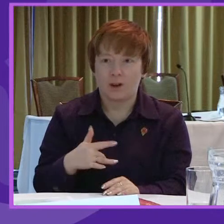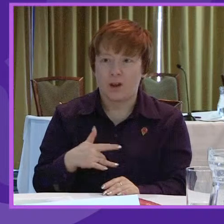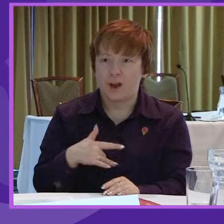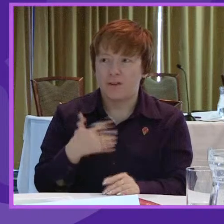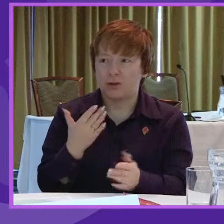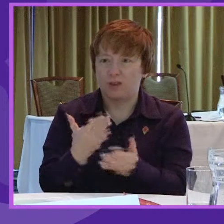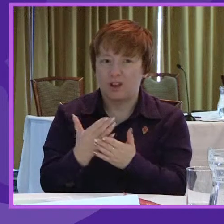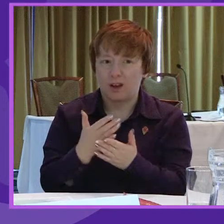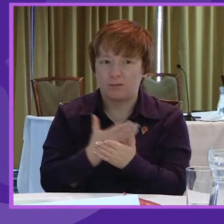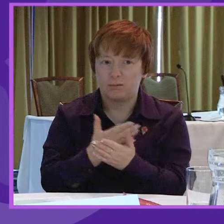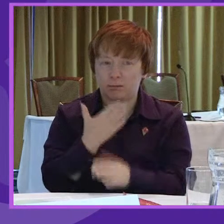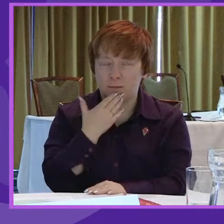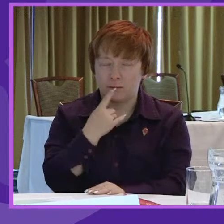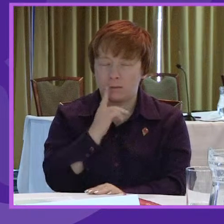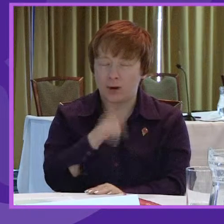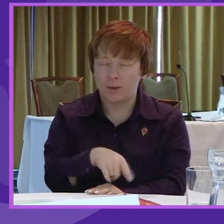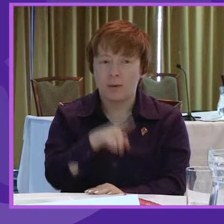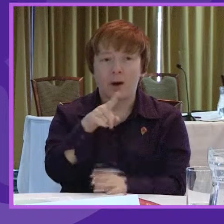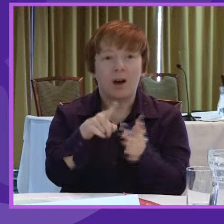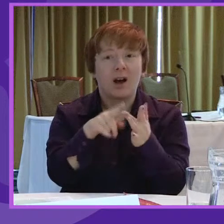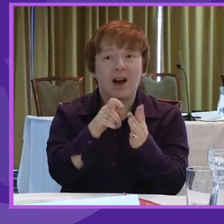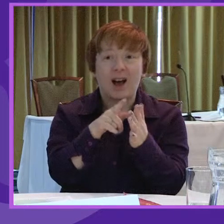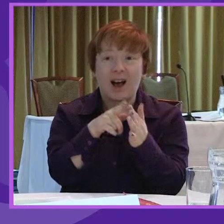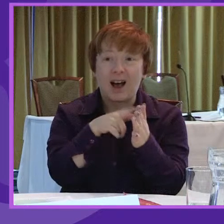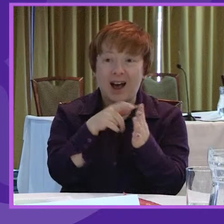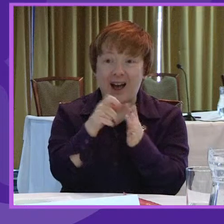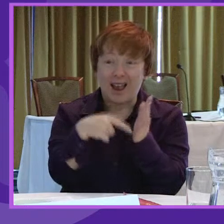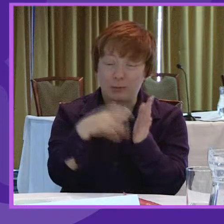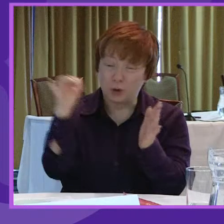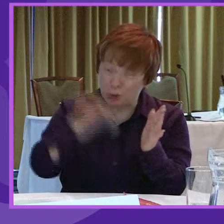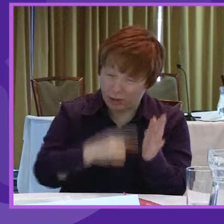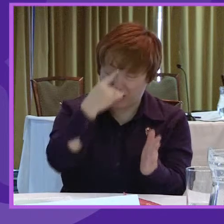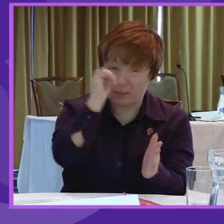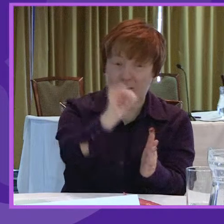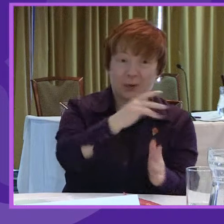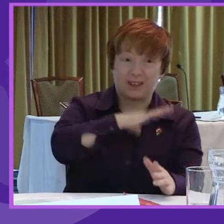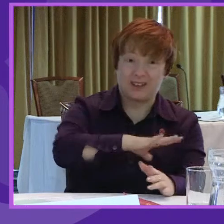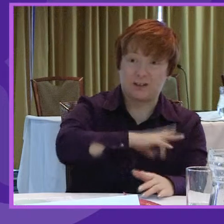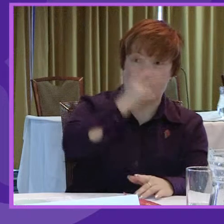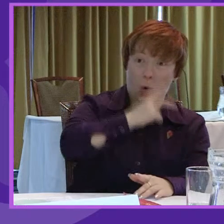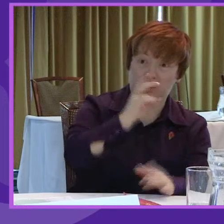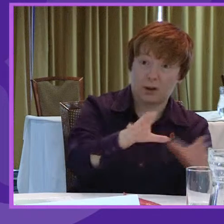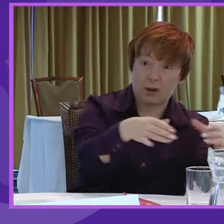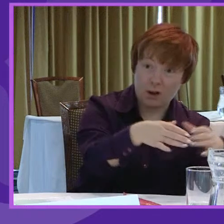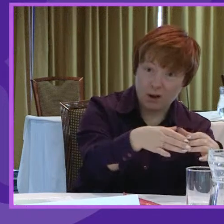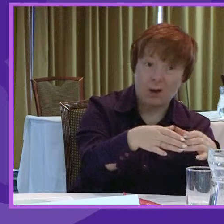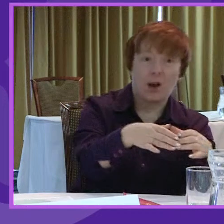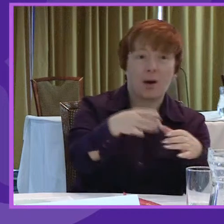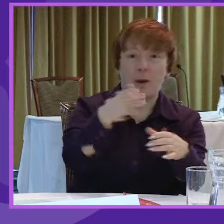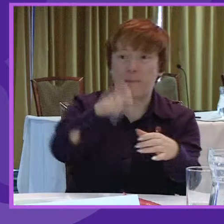This feels like a really bland comment, but IAP really does need to consider the needs of older people and people with a learning disability